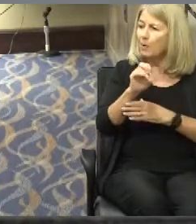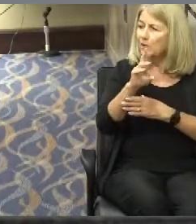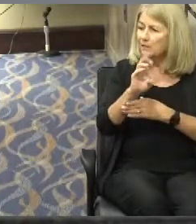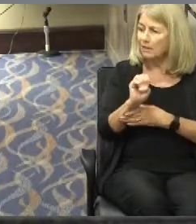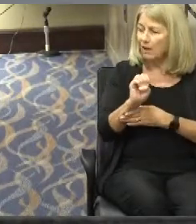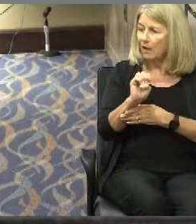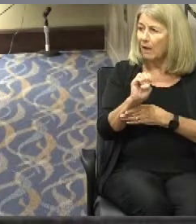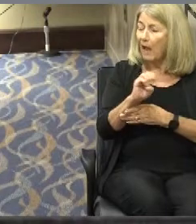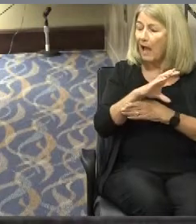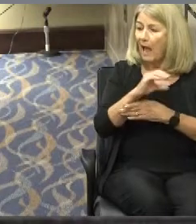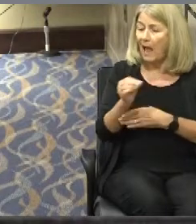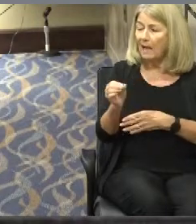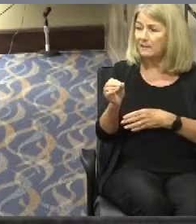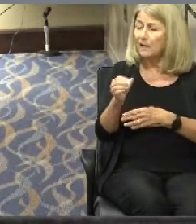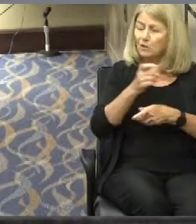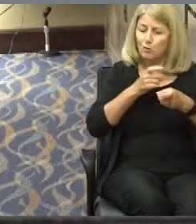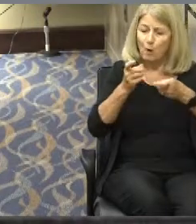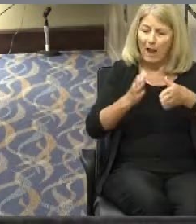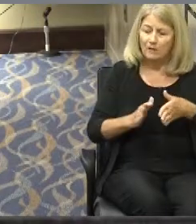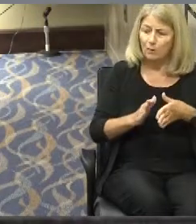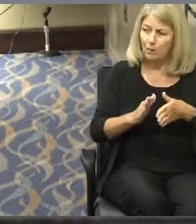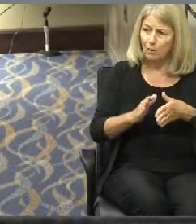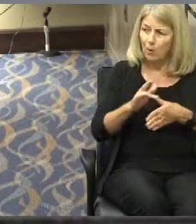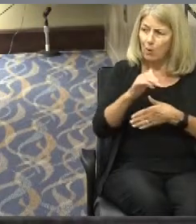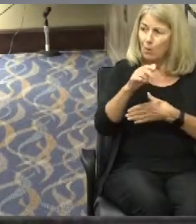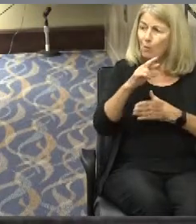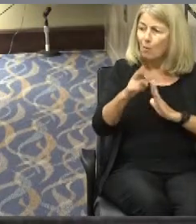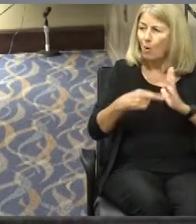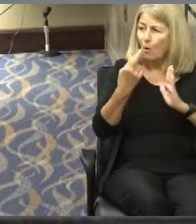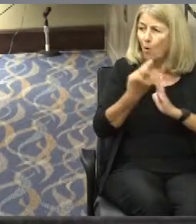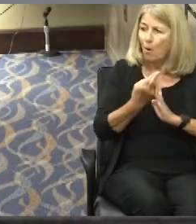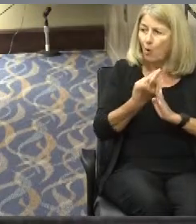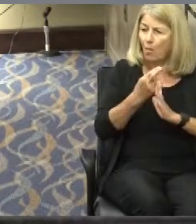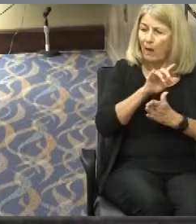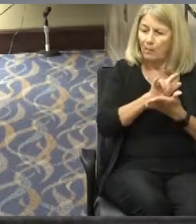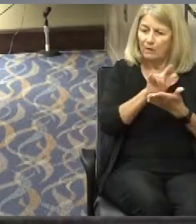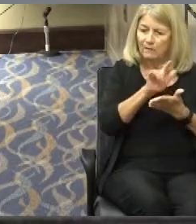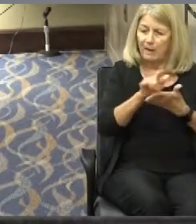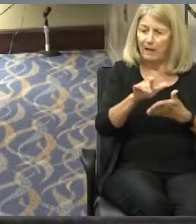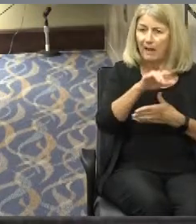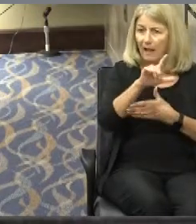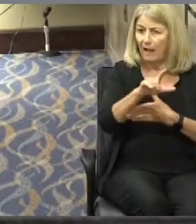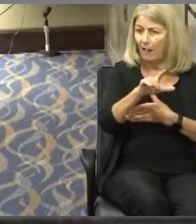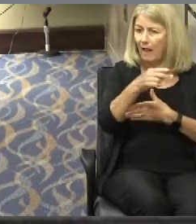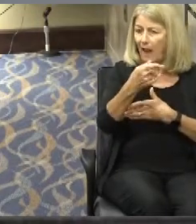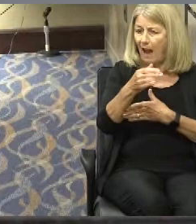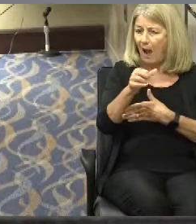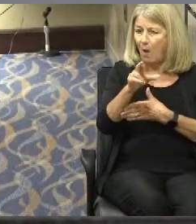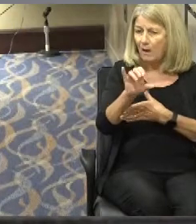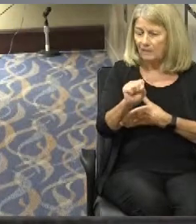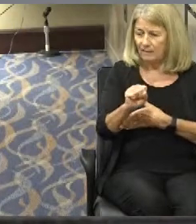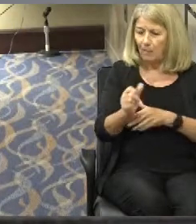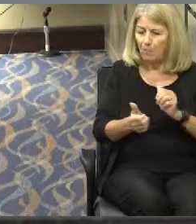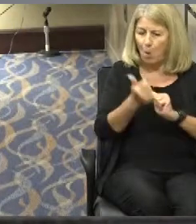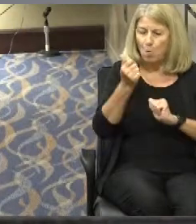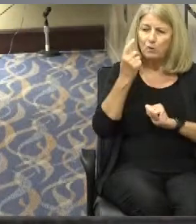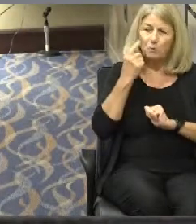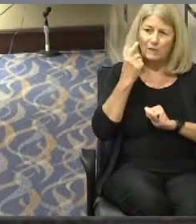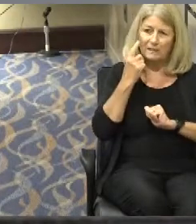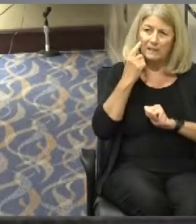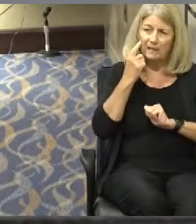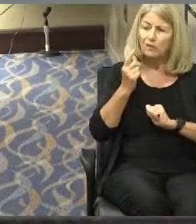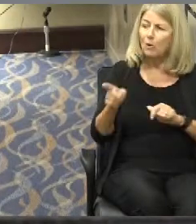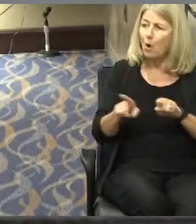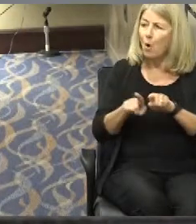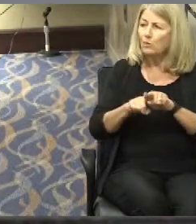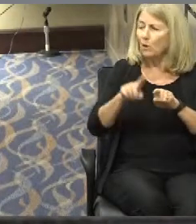well as in a director role in the aerospace industry at L3 Harris, most recently. She's also led the creation of